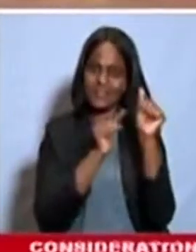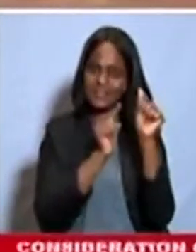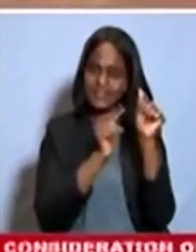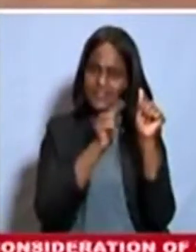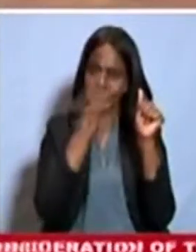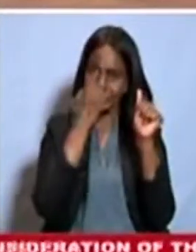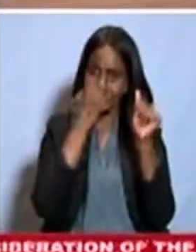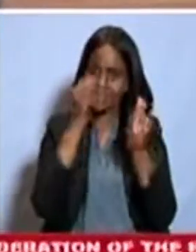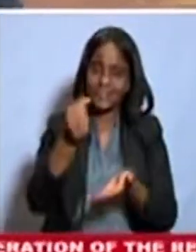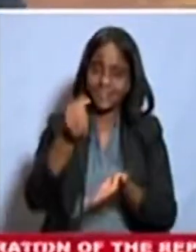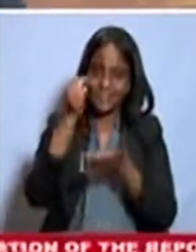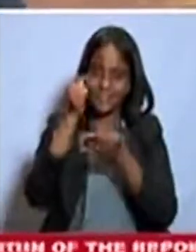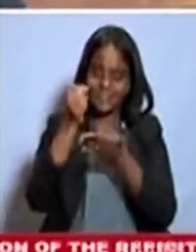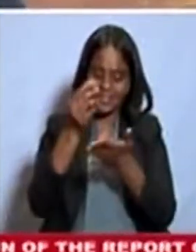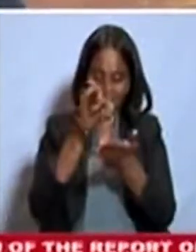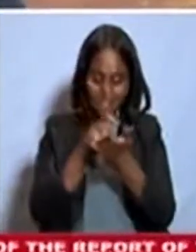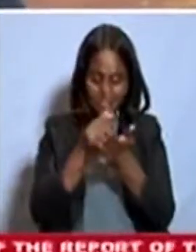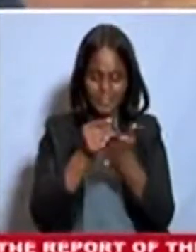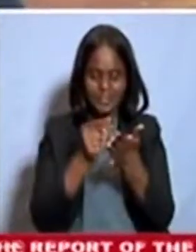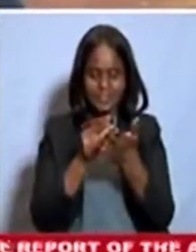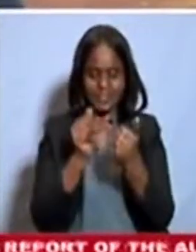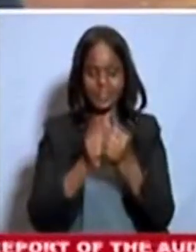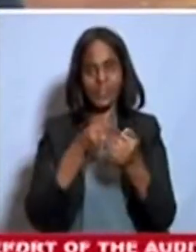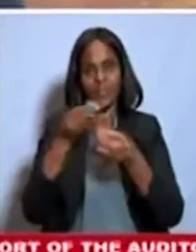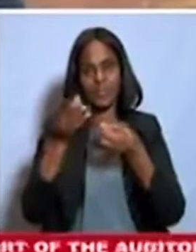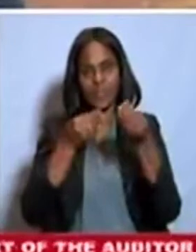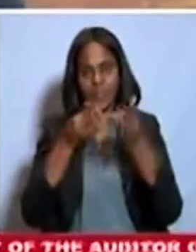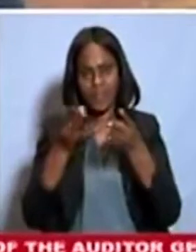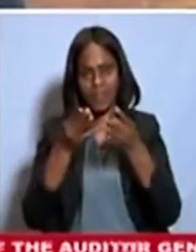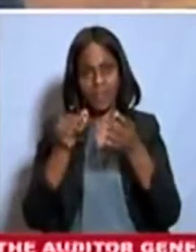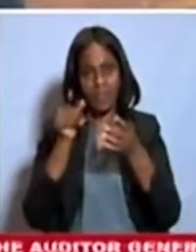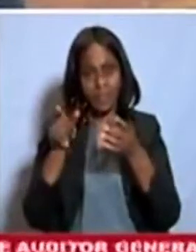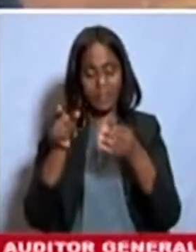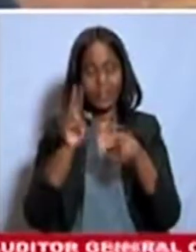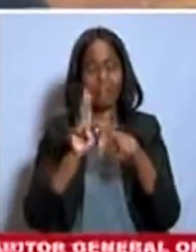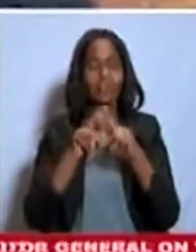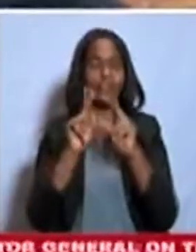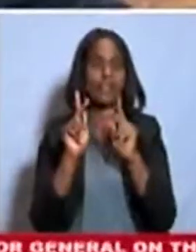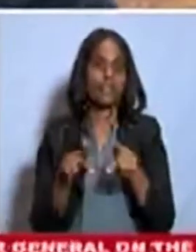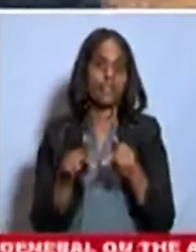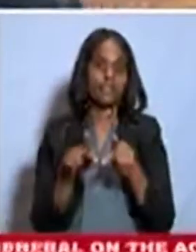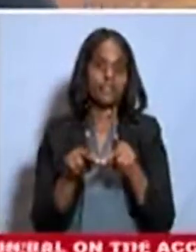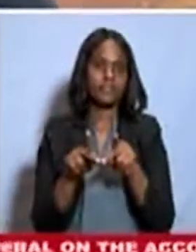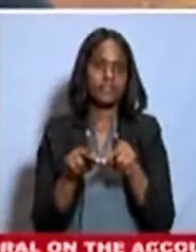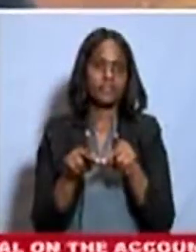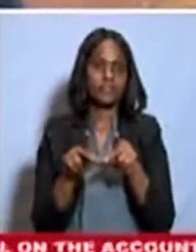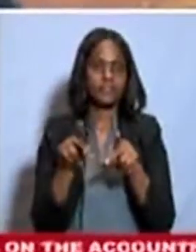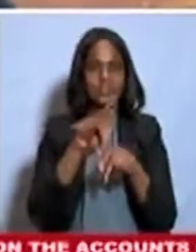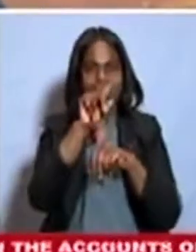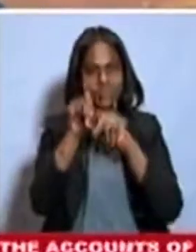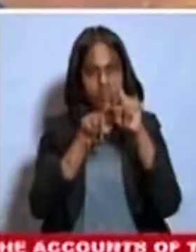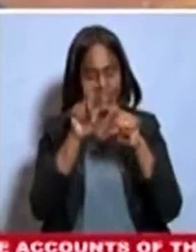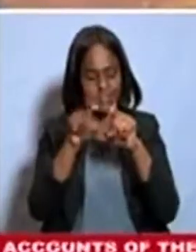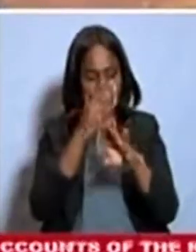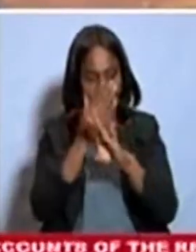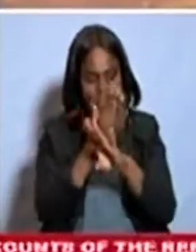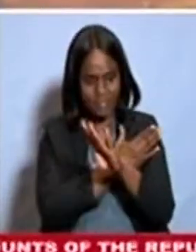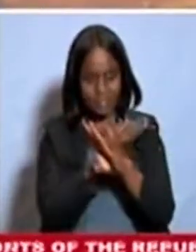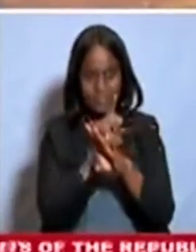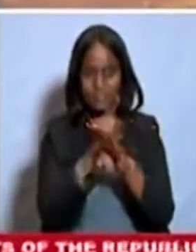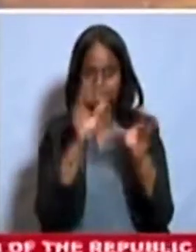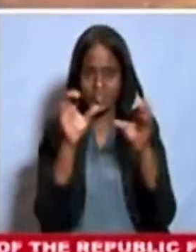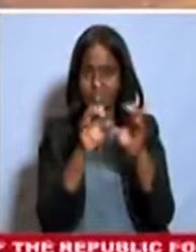A, budget, funding and expenditure. Mr. Chairman, the query before this committee